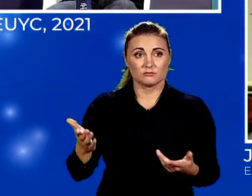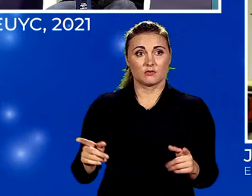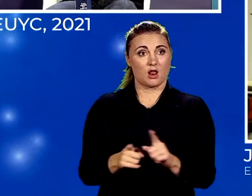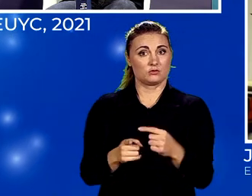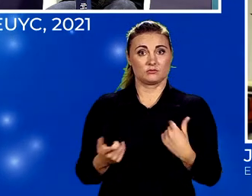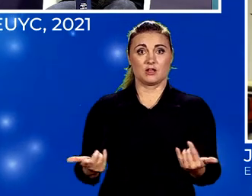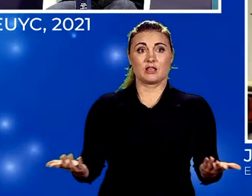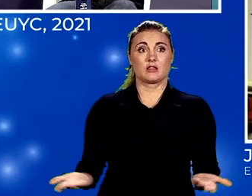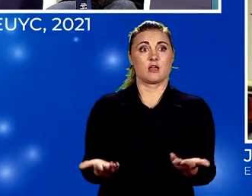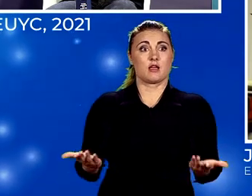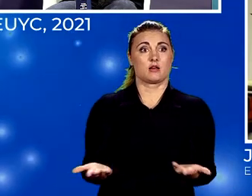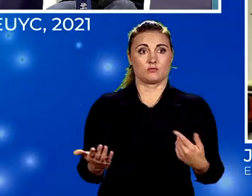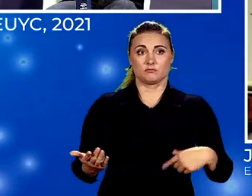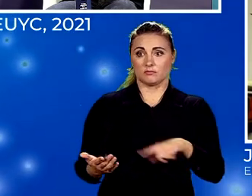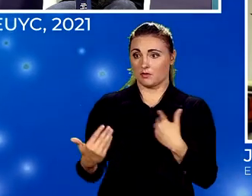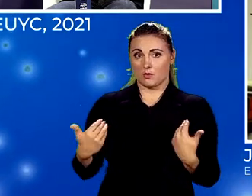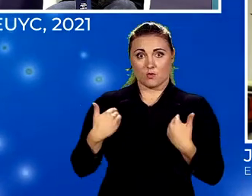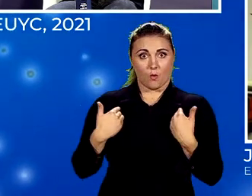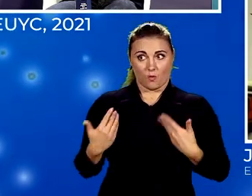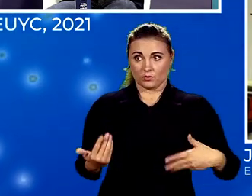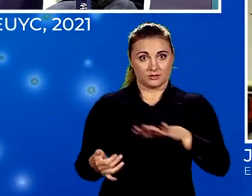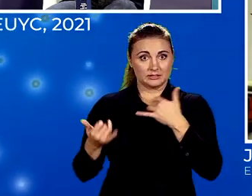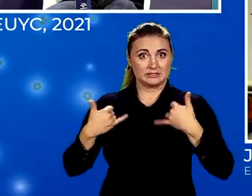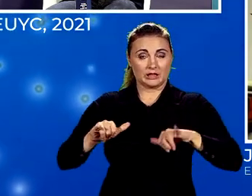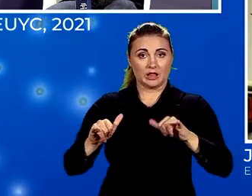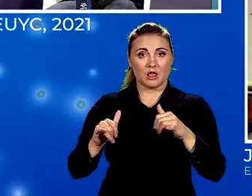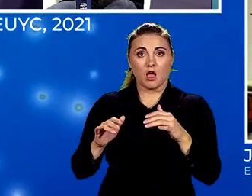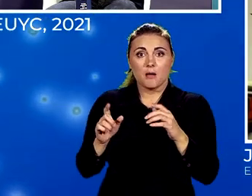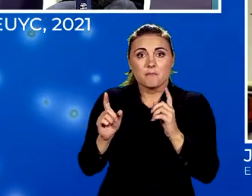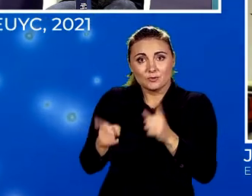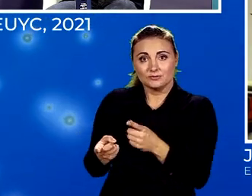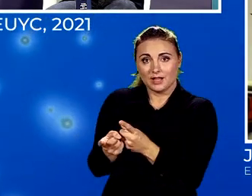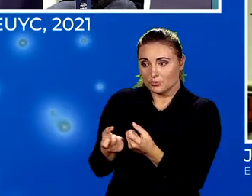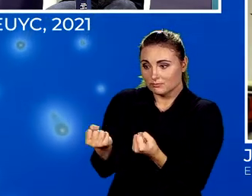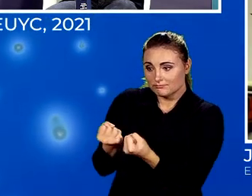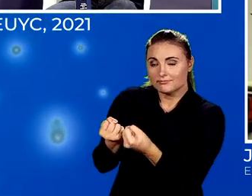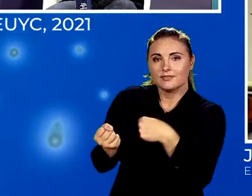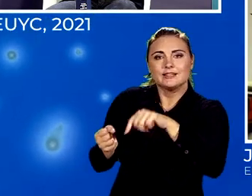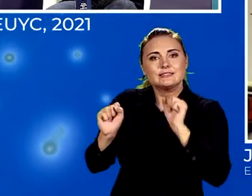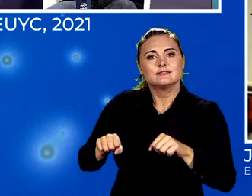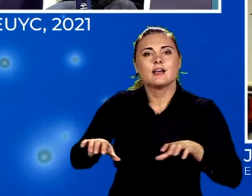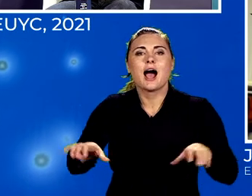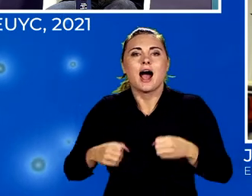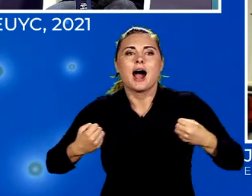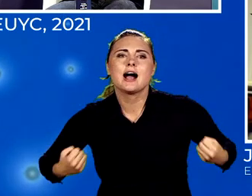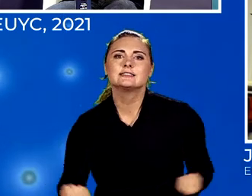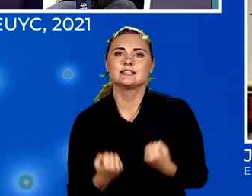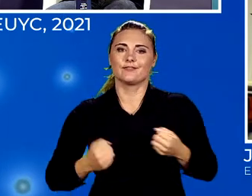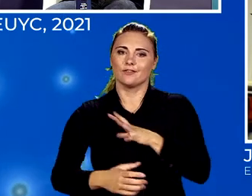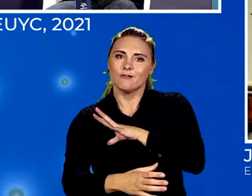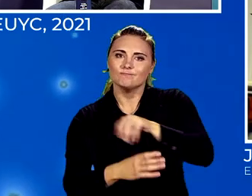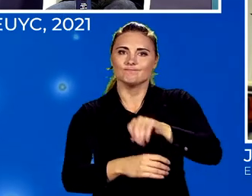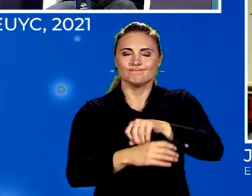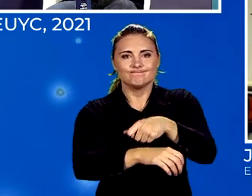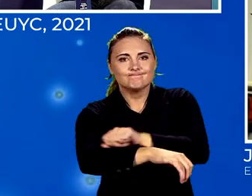So to support their active participation, to support them to be fully capable to impact